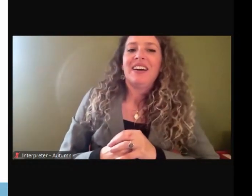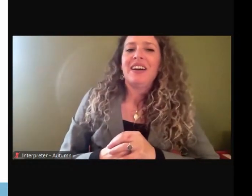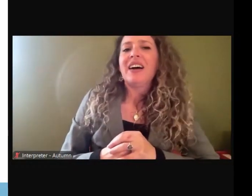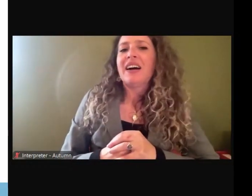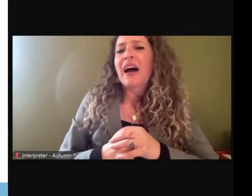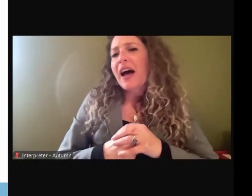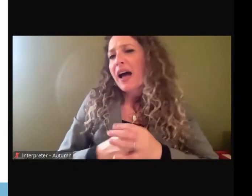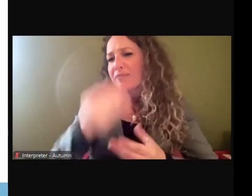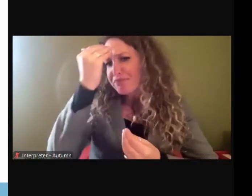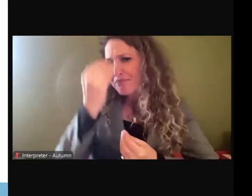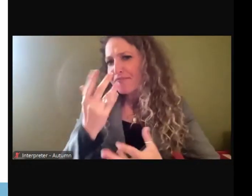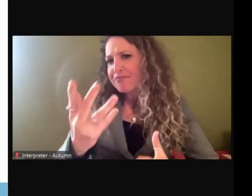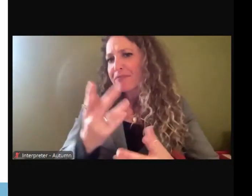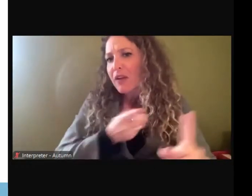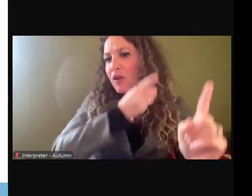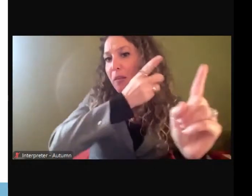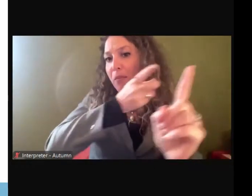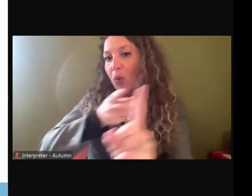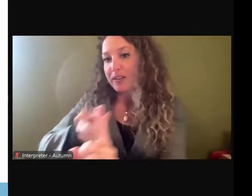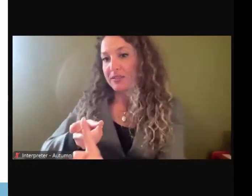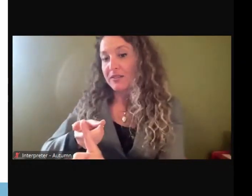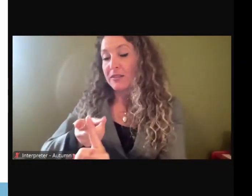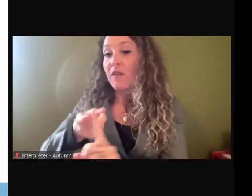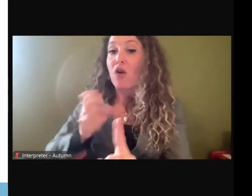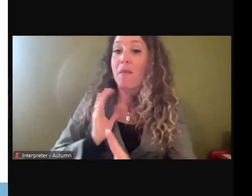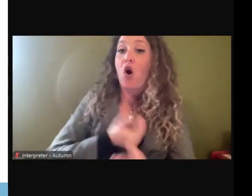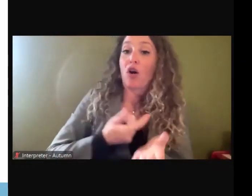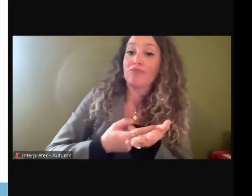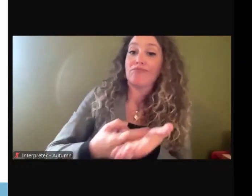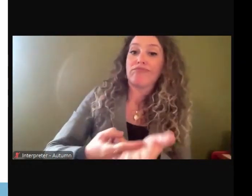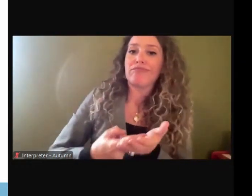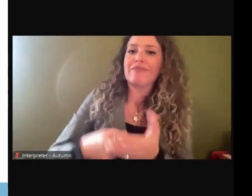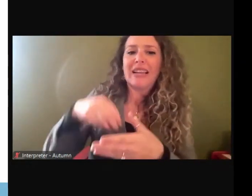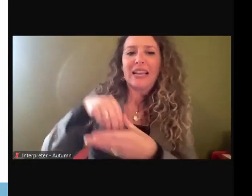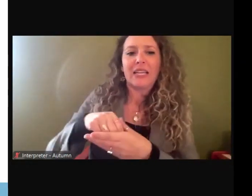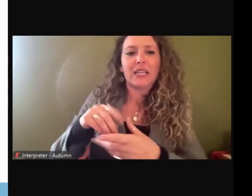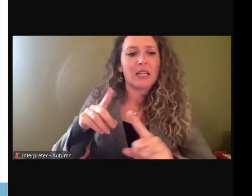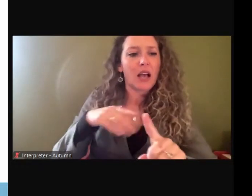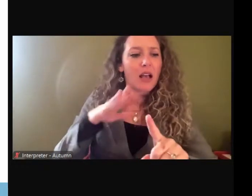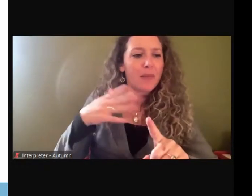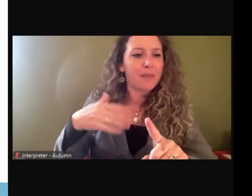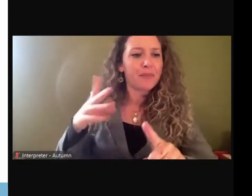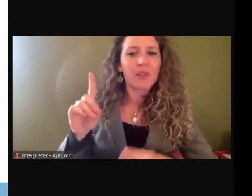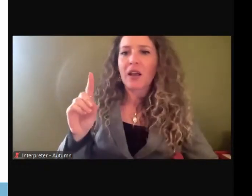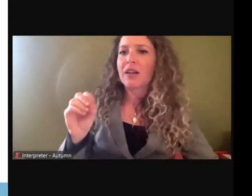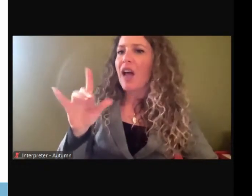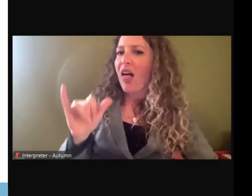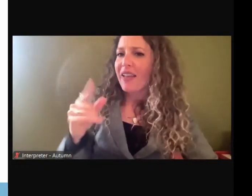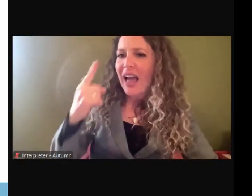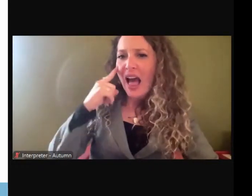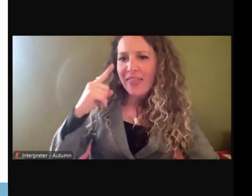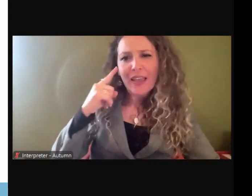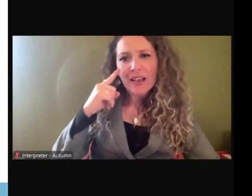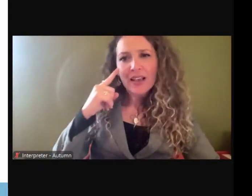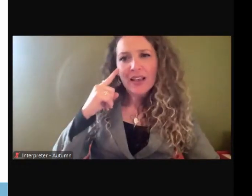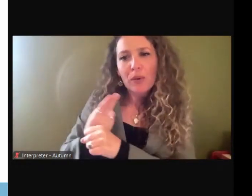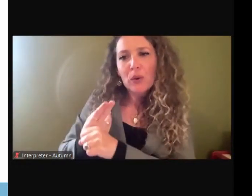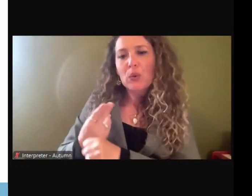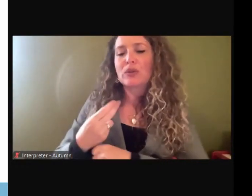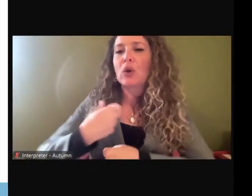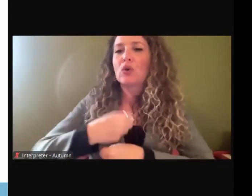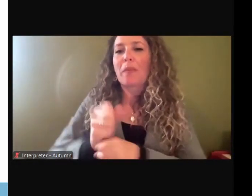of discussion into Dolly, I believe, was our platform that we use to create an